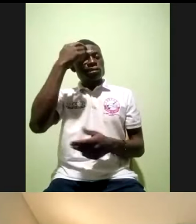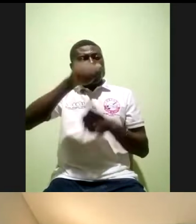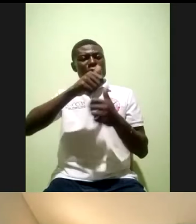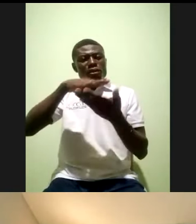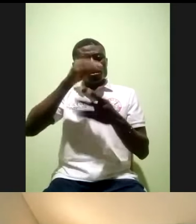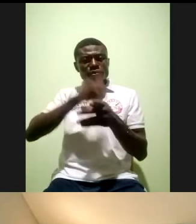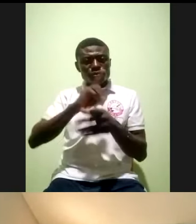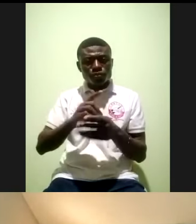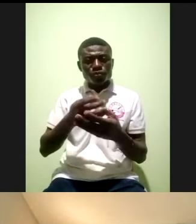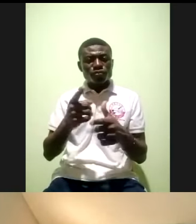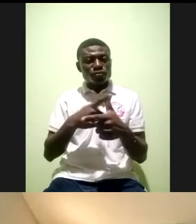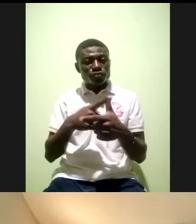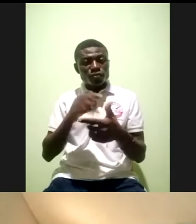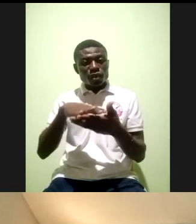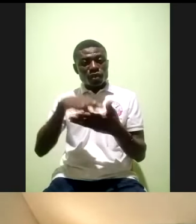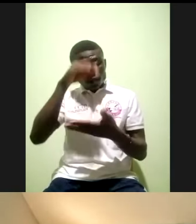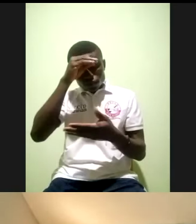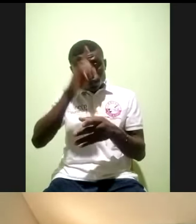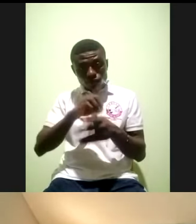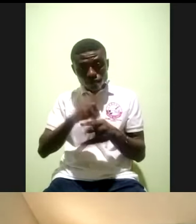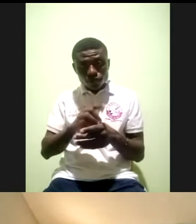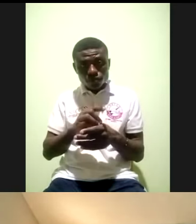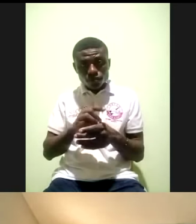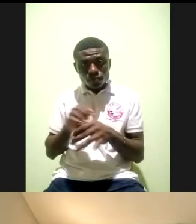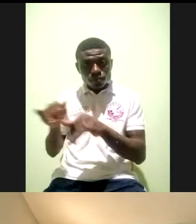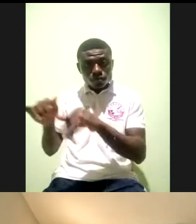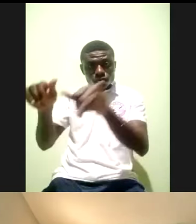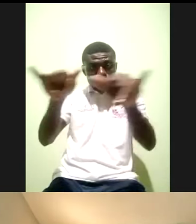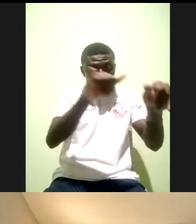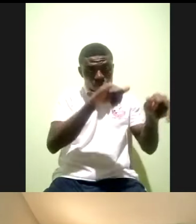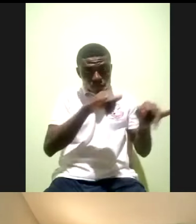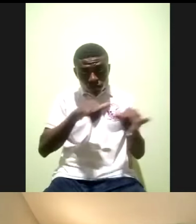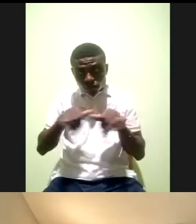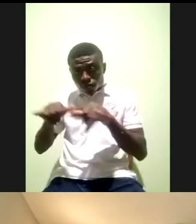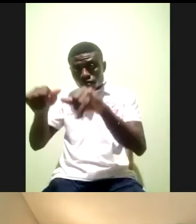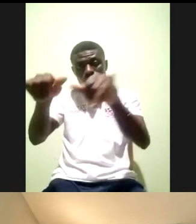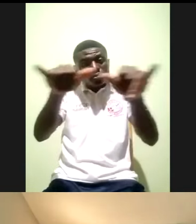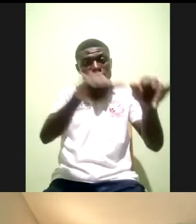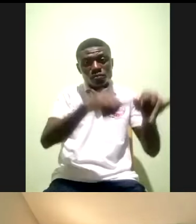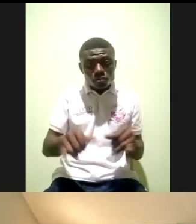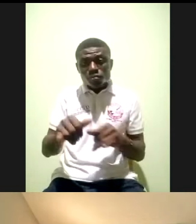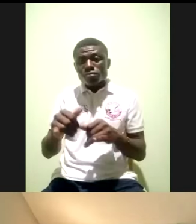Learning disabilities are more common in people with low intelligence. This is completely wrong.